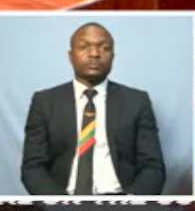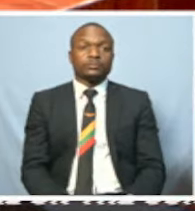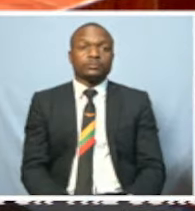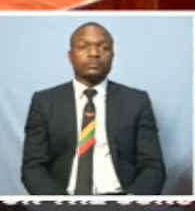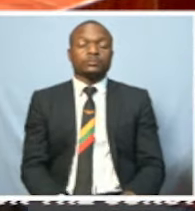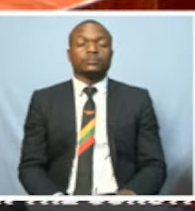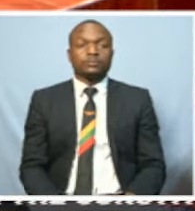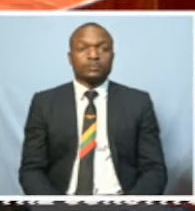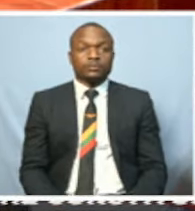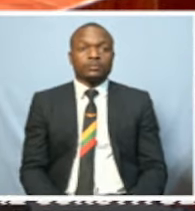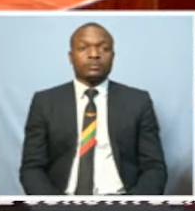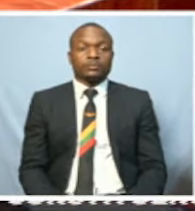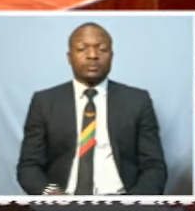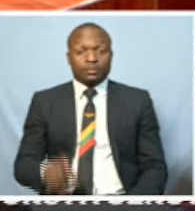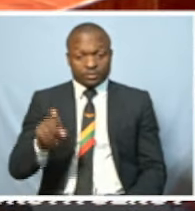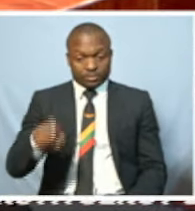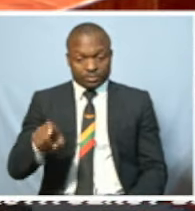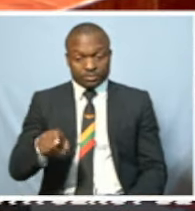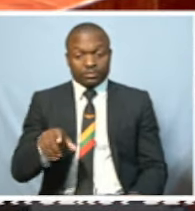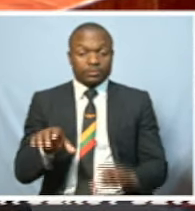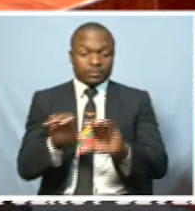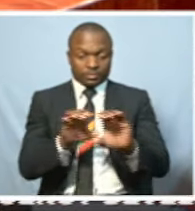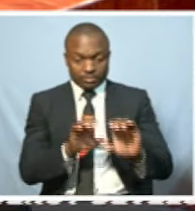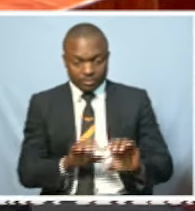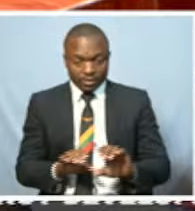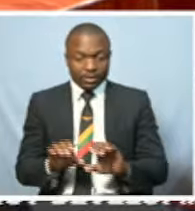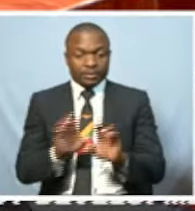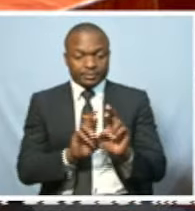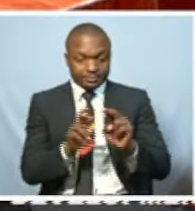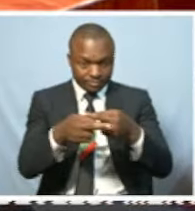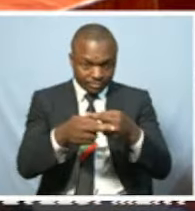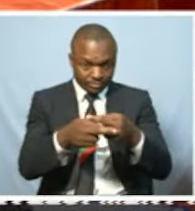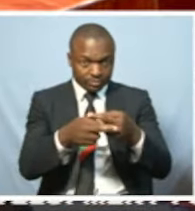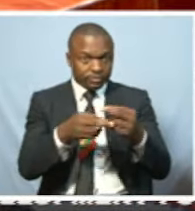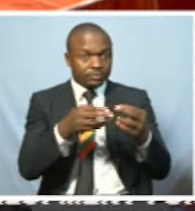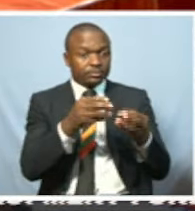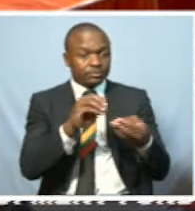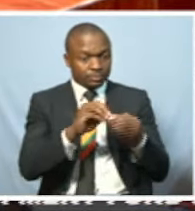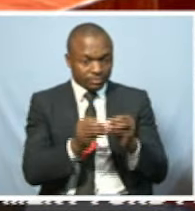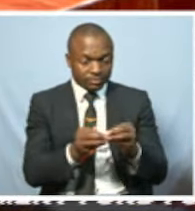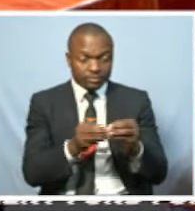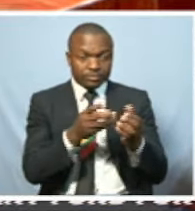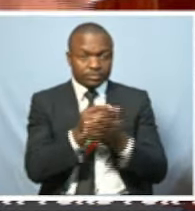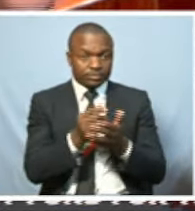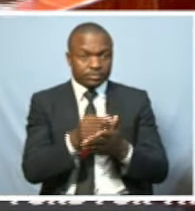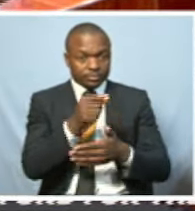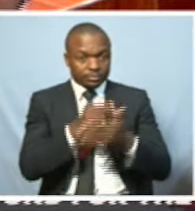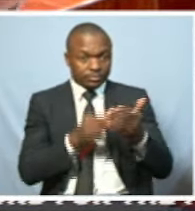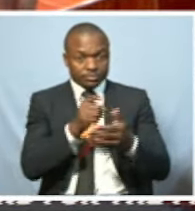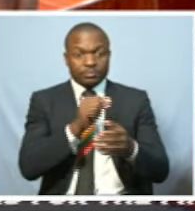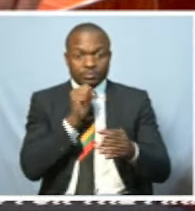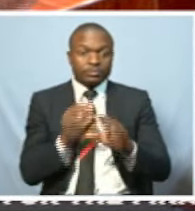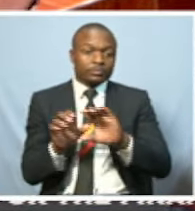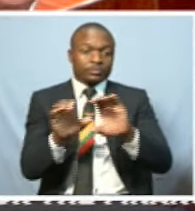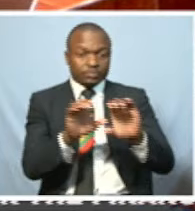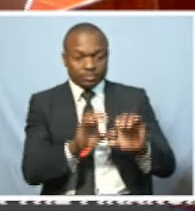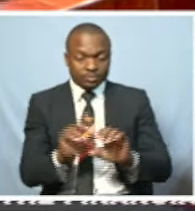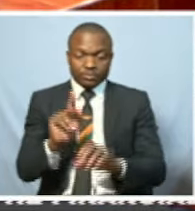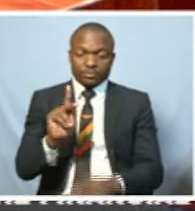There's need to do the reconciliation of your accounts. What you have not done as Kaumbo is to aggregate